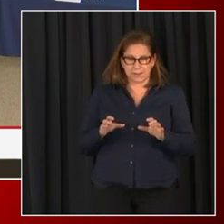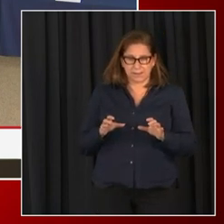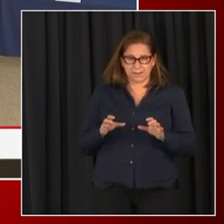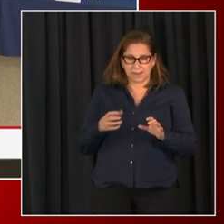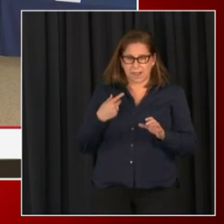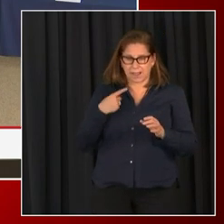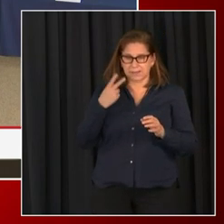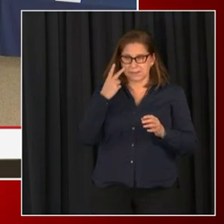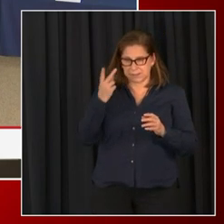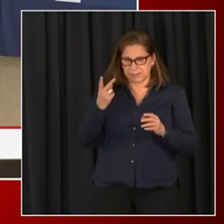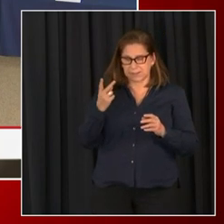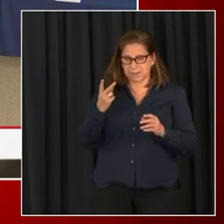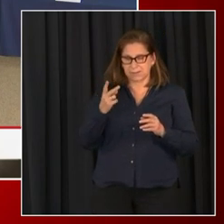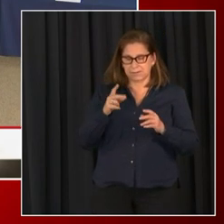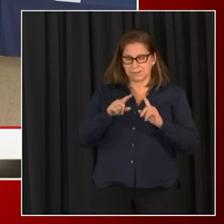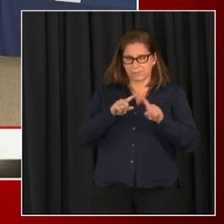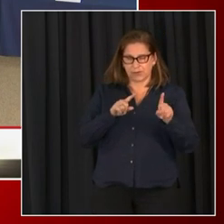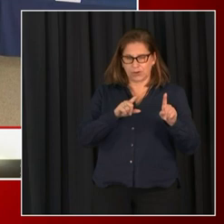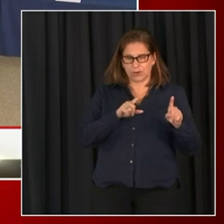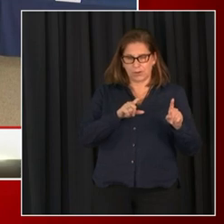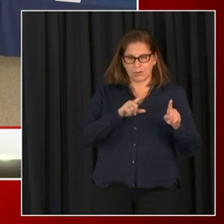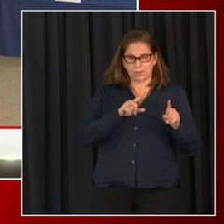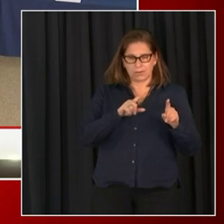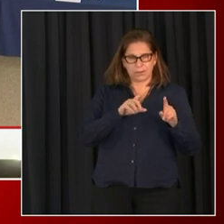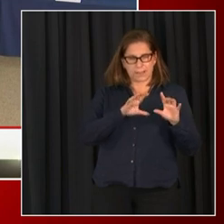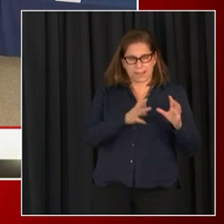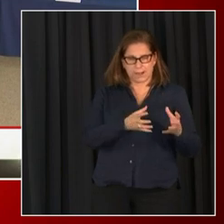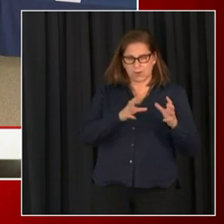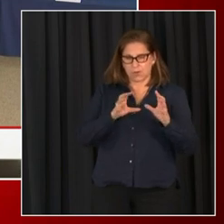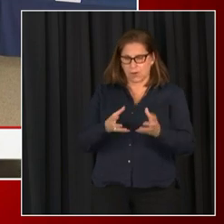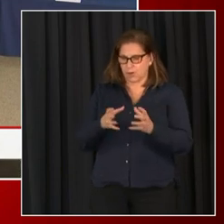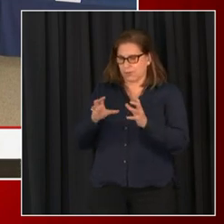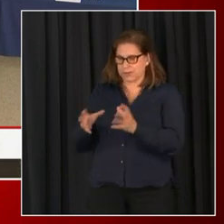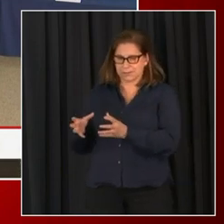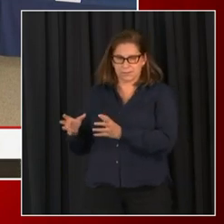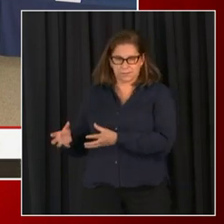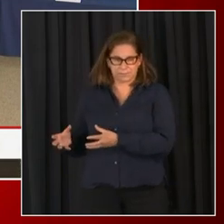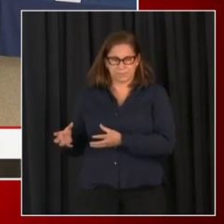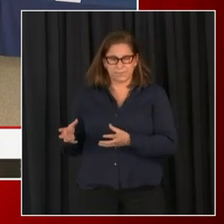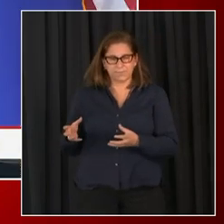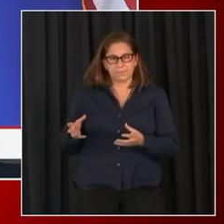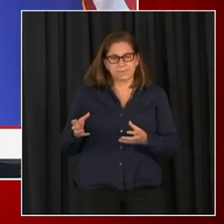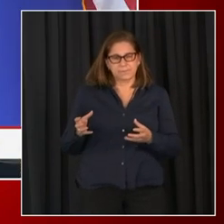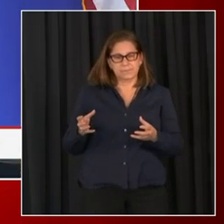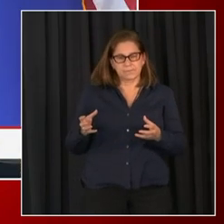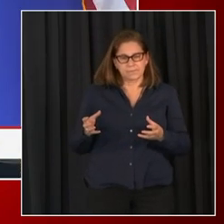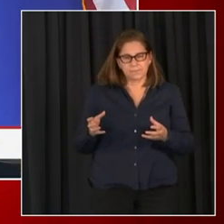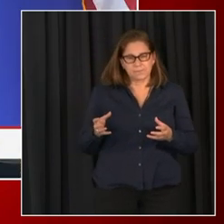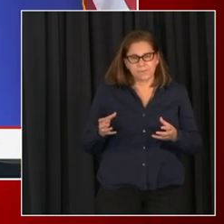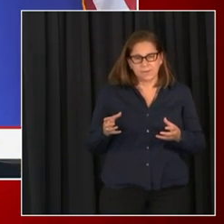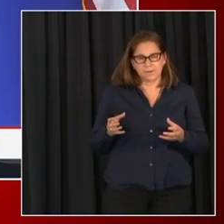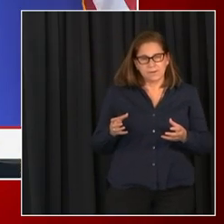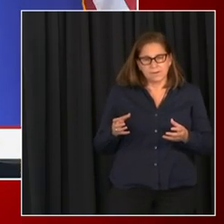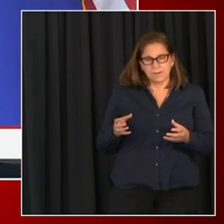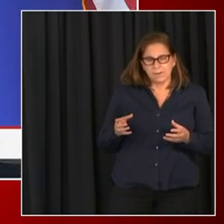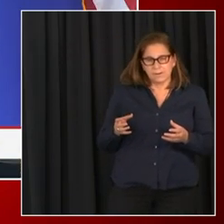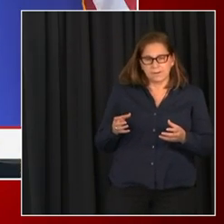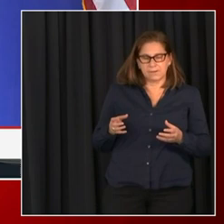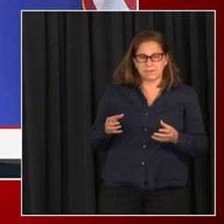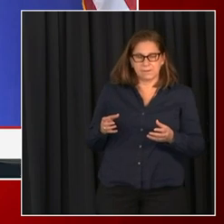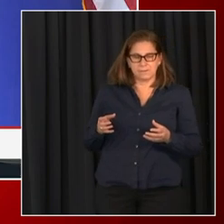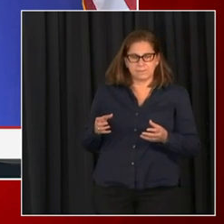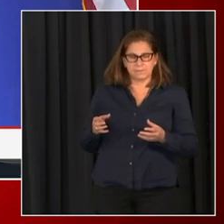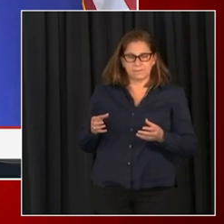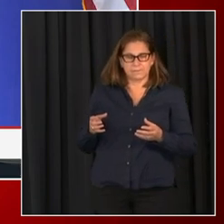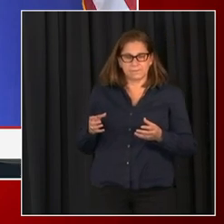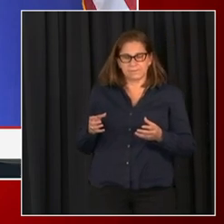each category, to a number of categories that are not exhaustive. And not every type of activity is